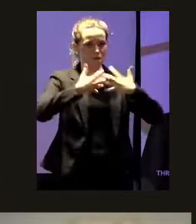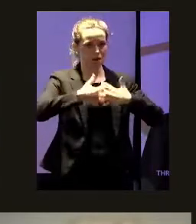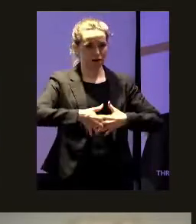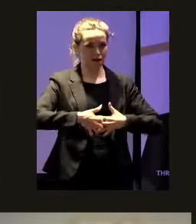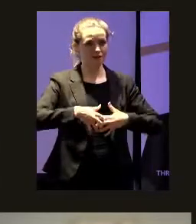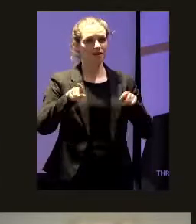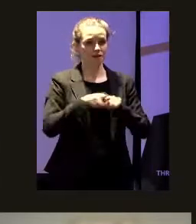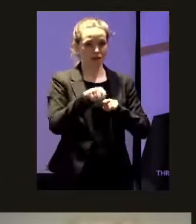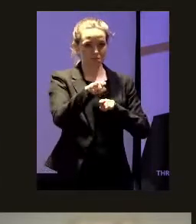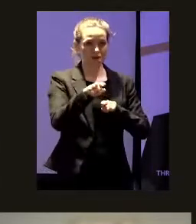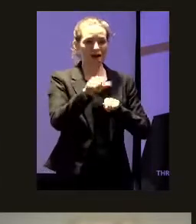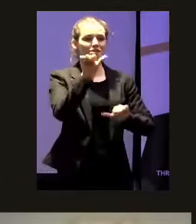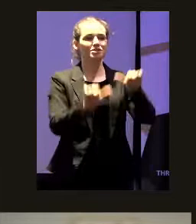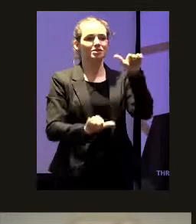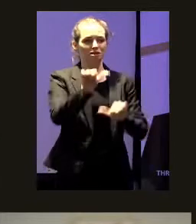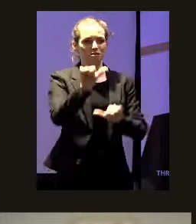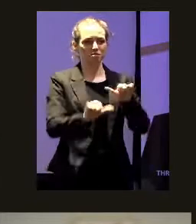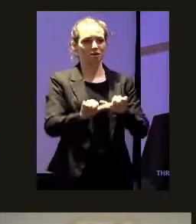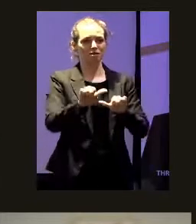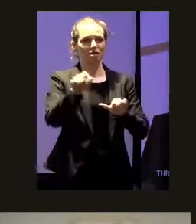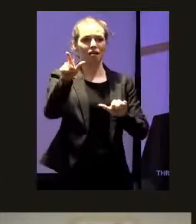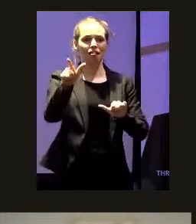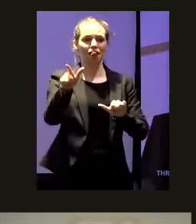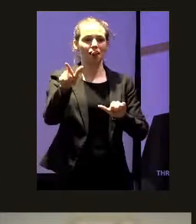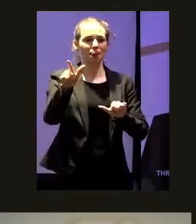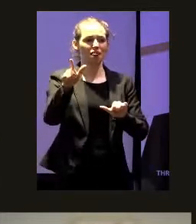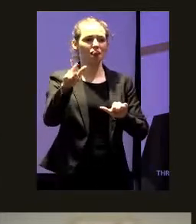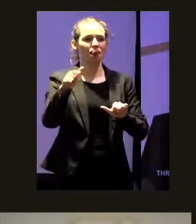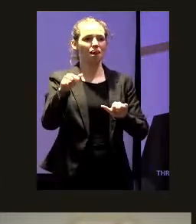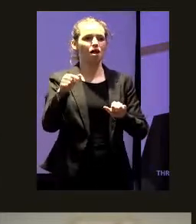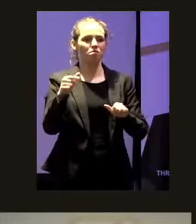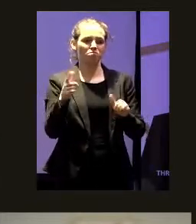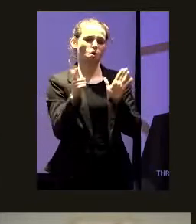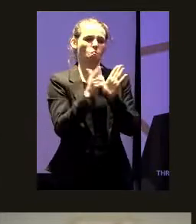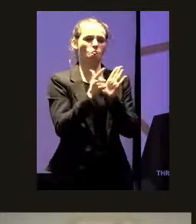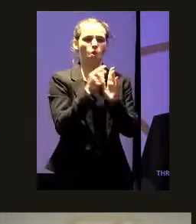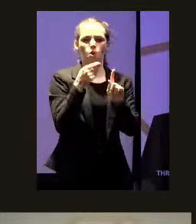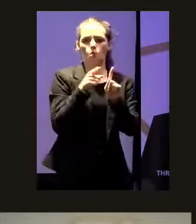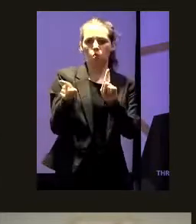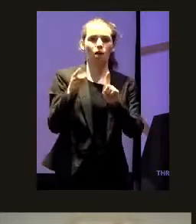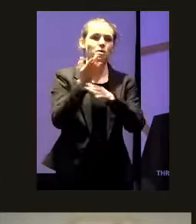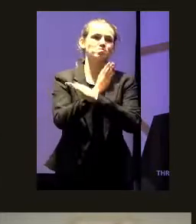assessment and prevention of litigations, and providing